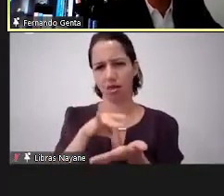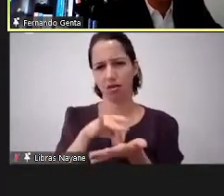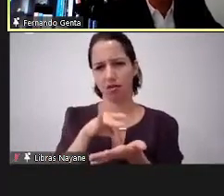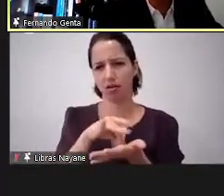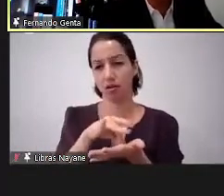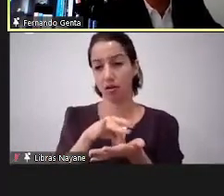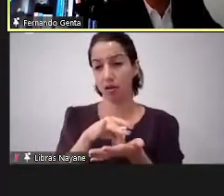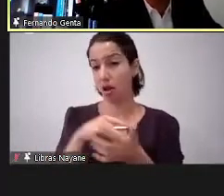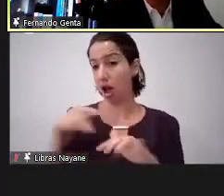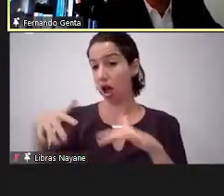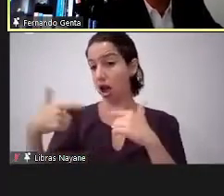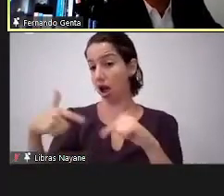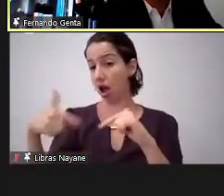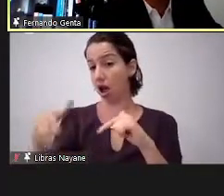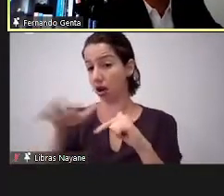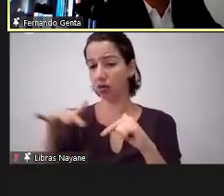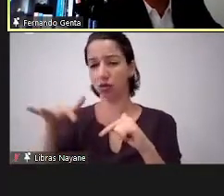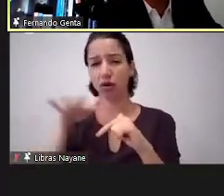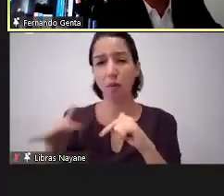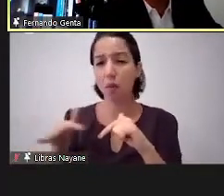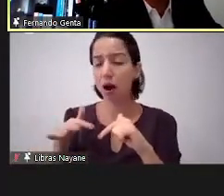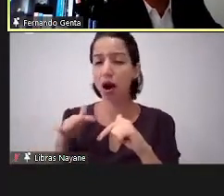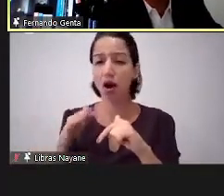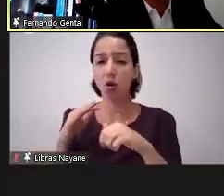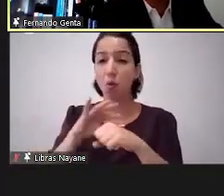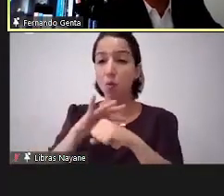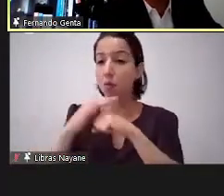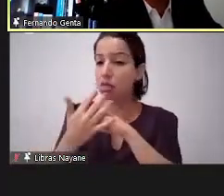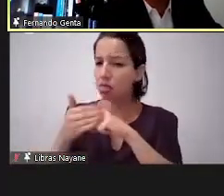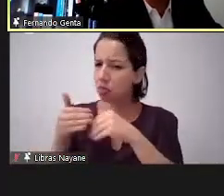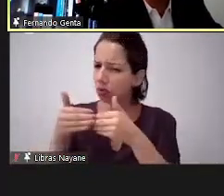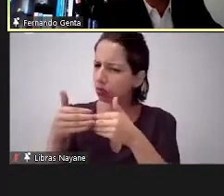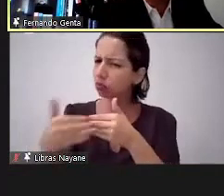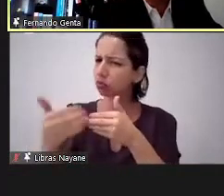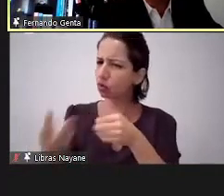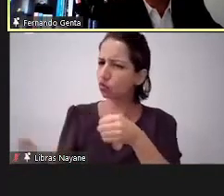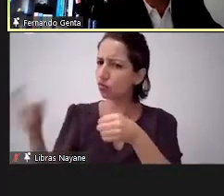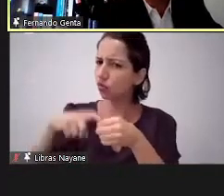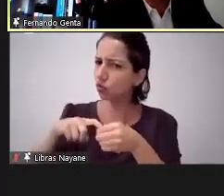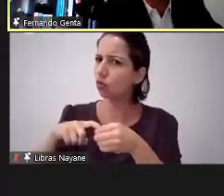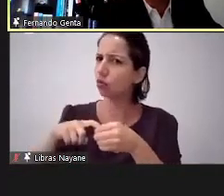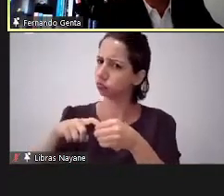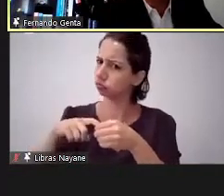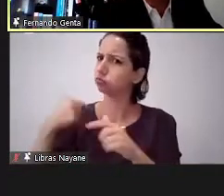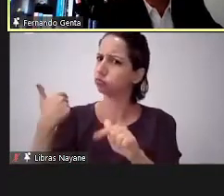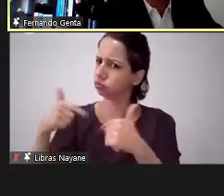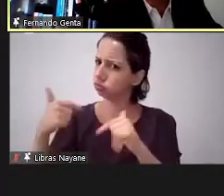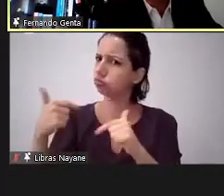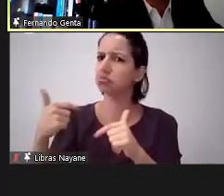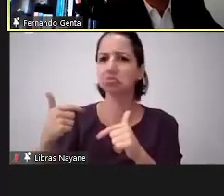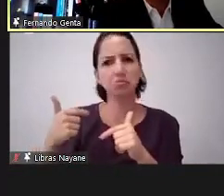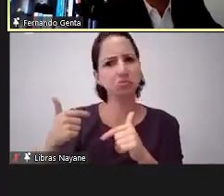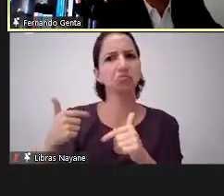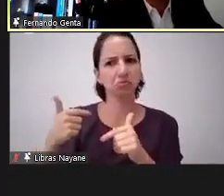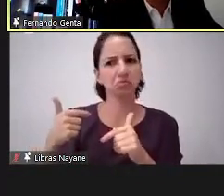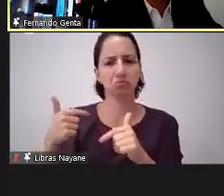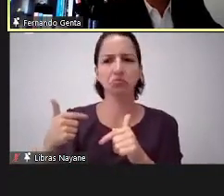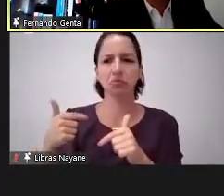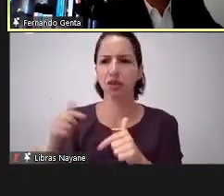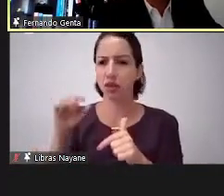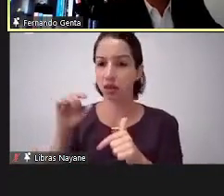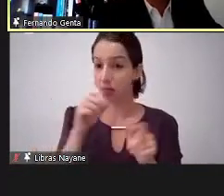formal information, but in terms of jobs, it improved vastly.